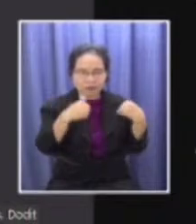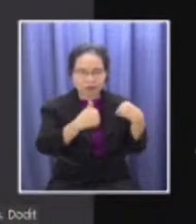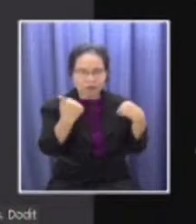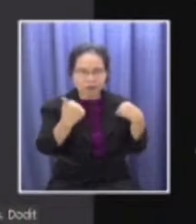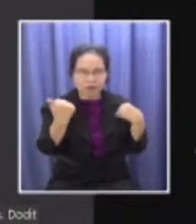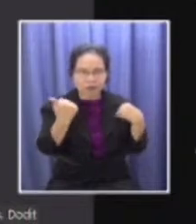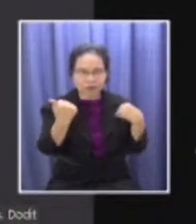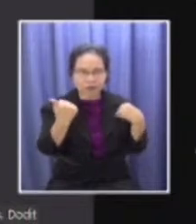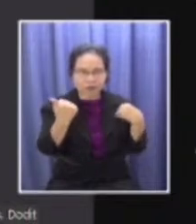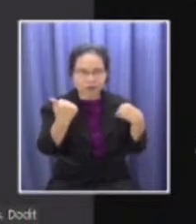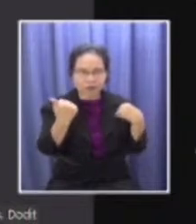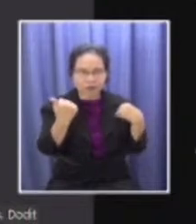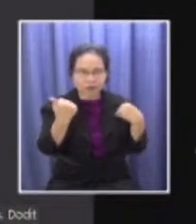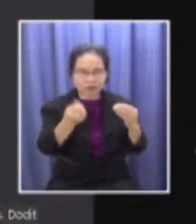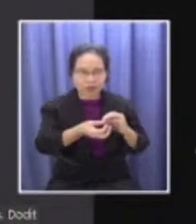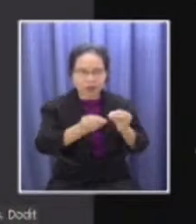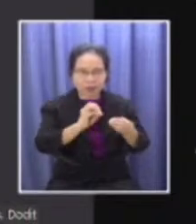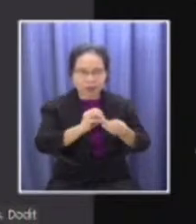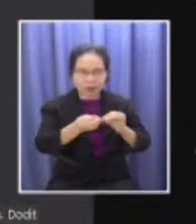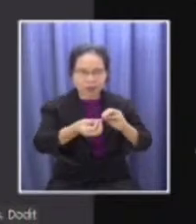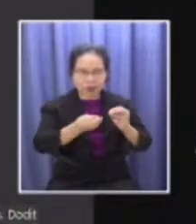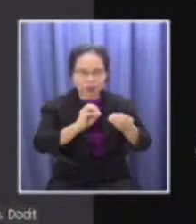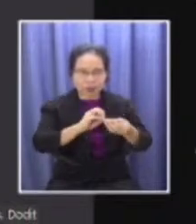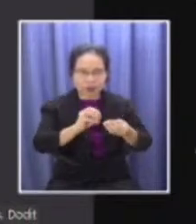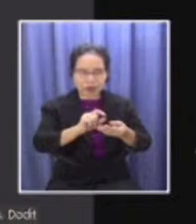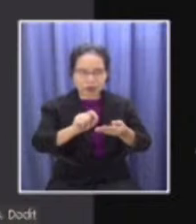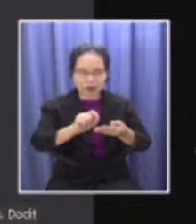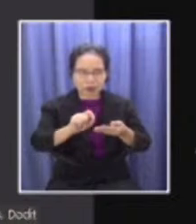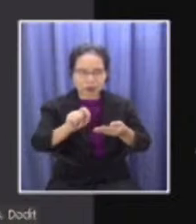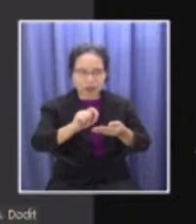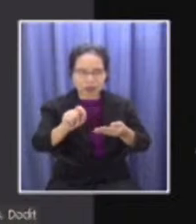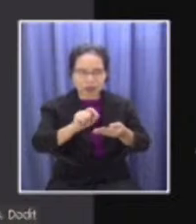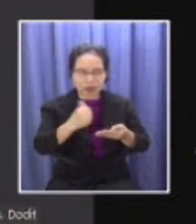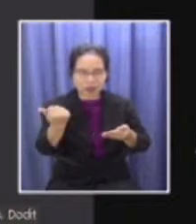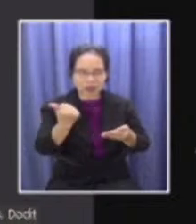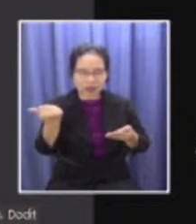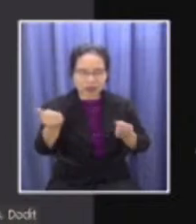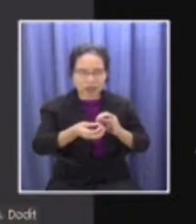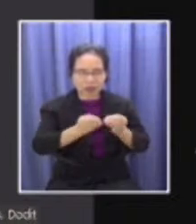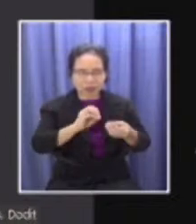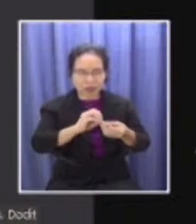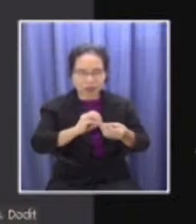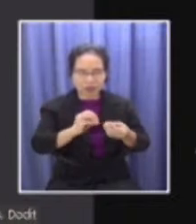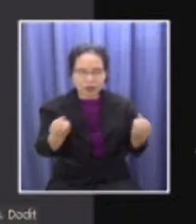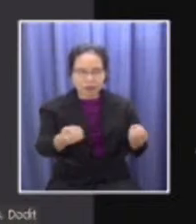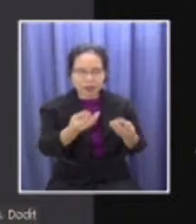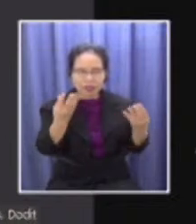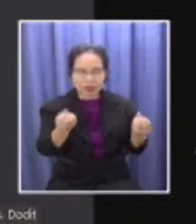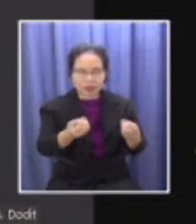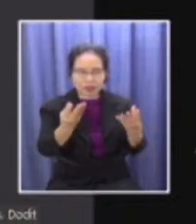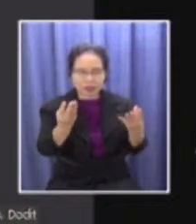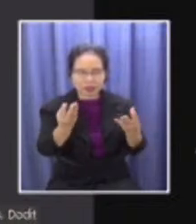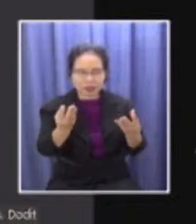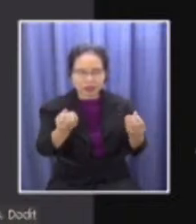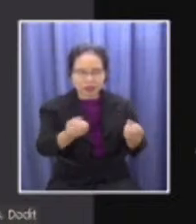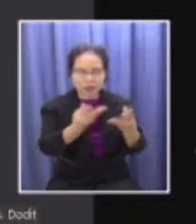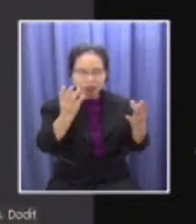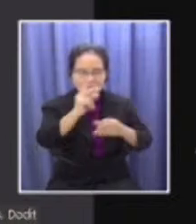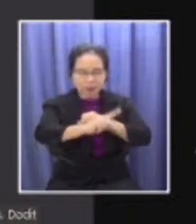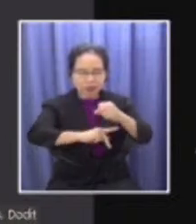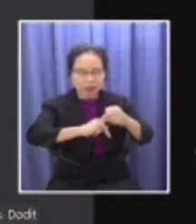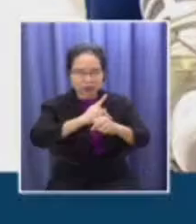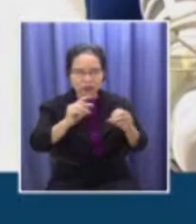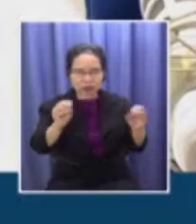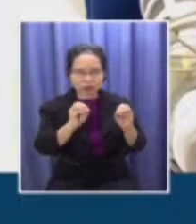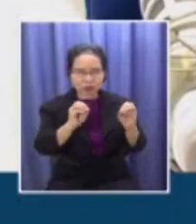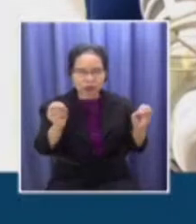Hey, was a send your Kepler, no see we as a foforo. As so channel yasa see a friend of Kepler, and no see a planet of